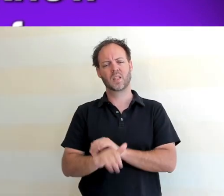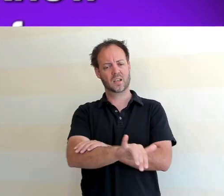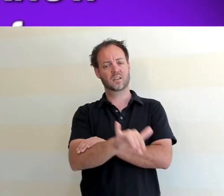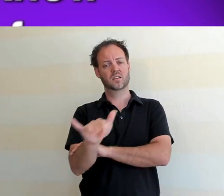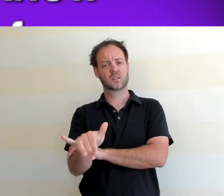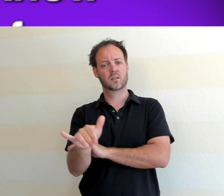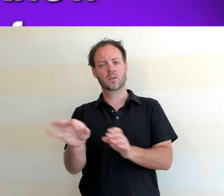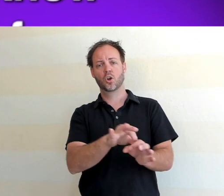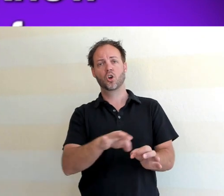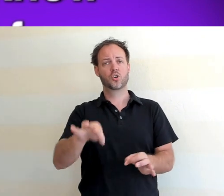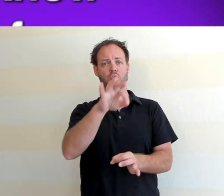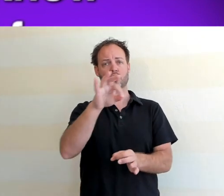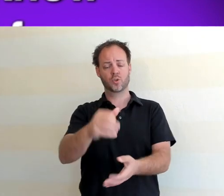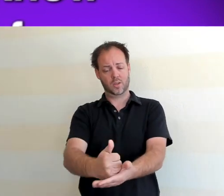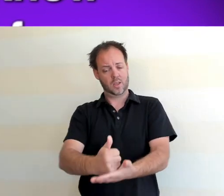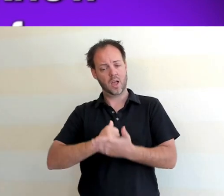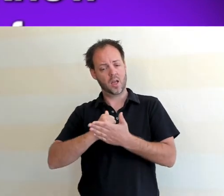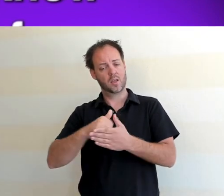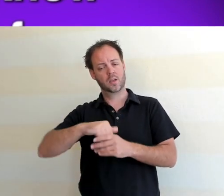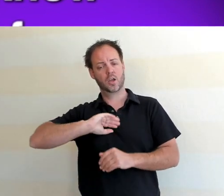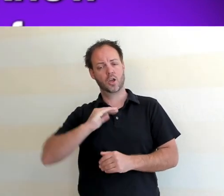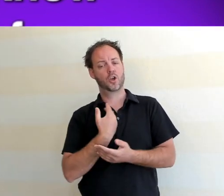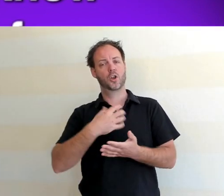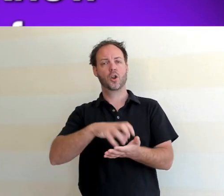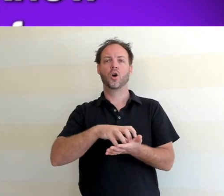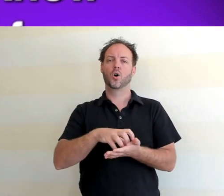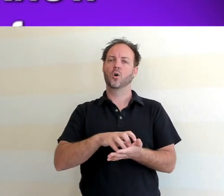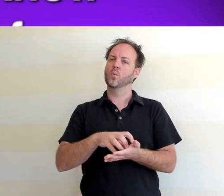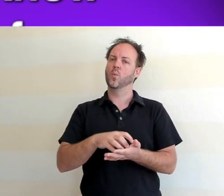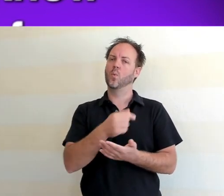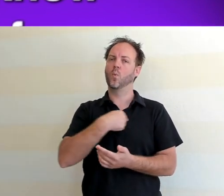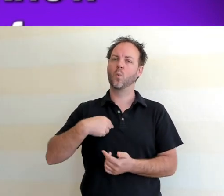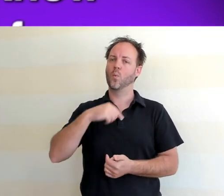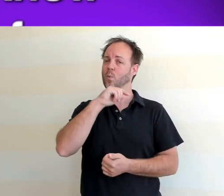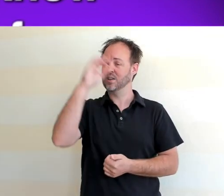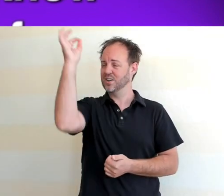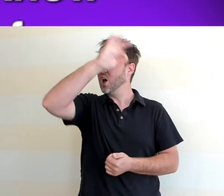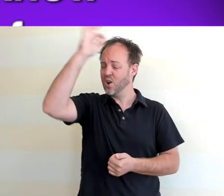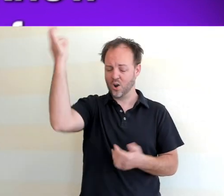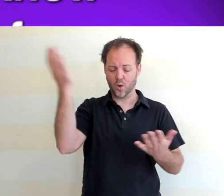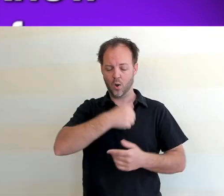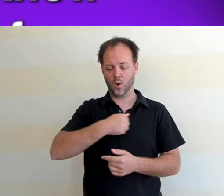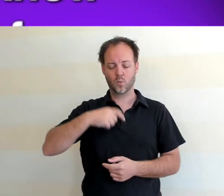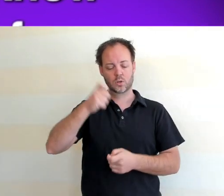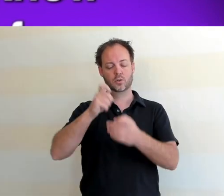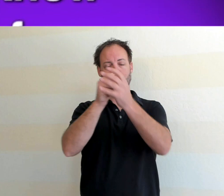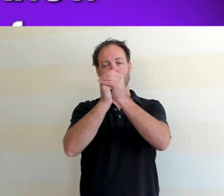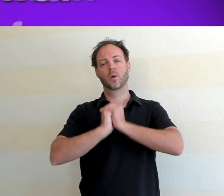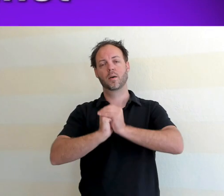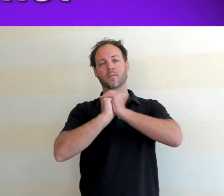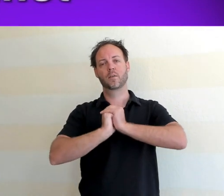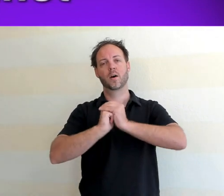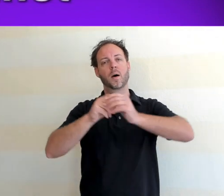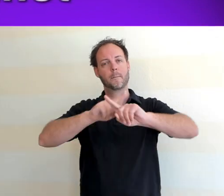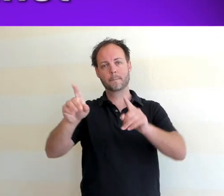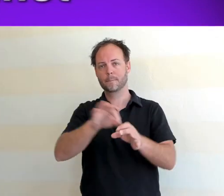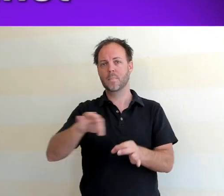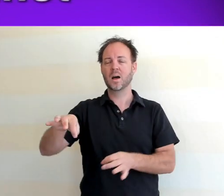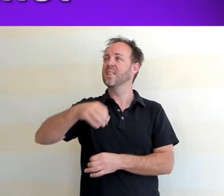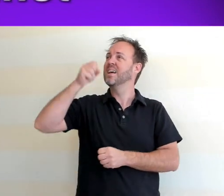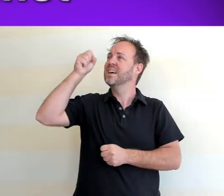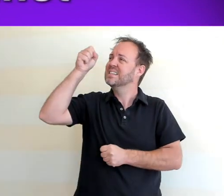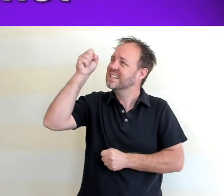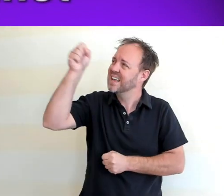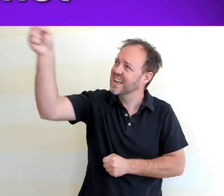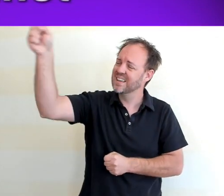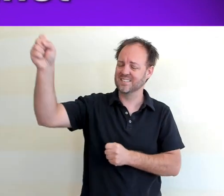same way, the Spirit helps us in our weakness. We do not know what we ought to pray for, but the